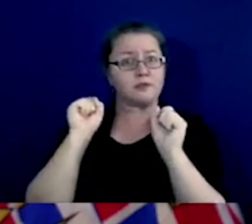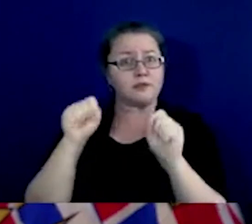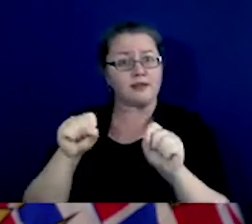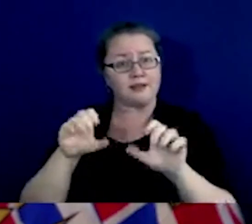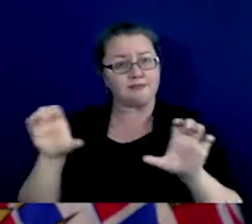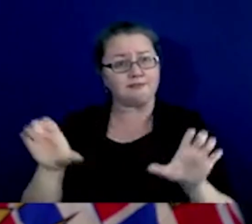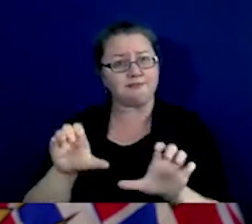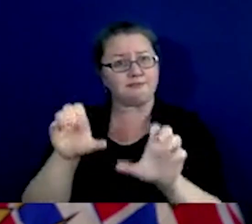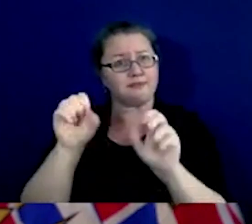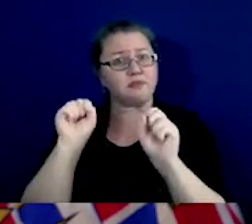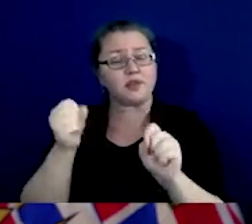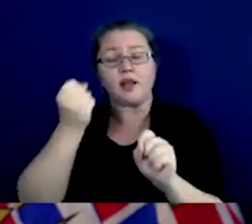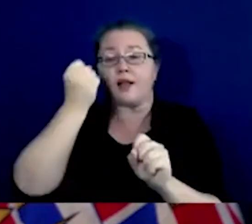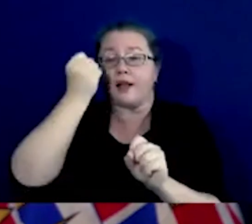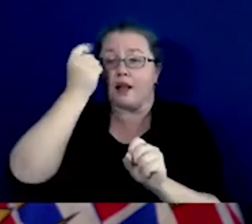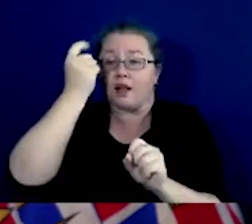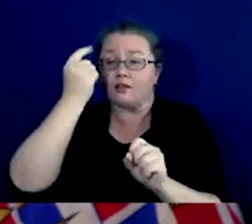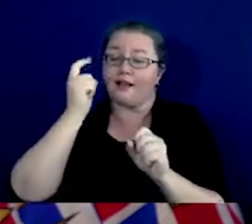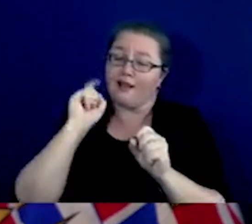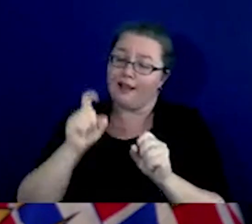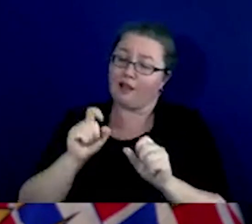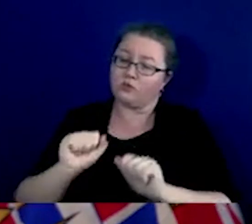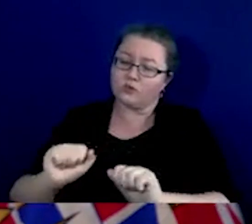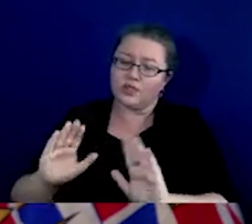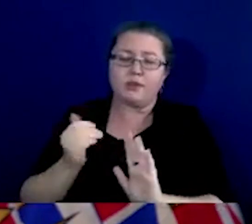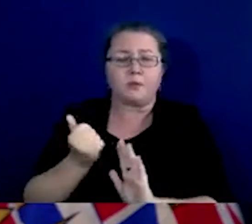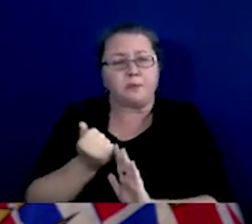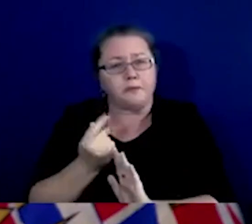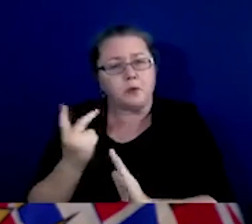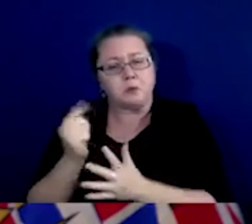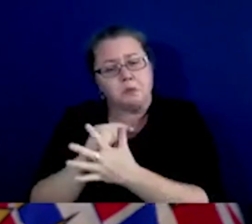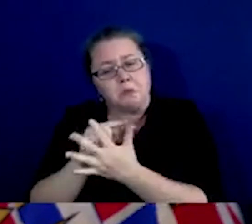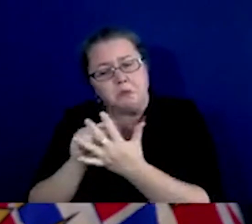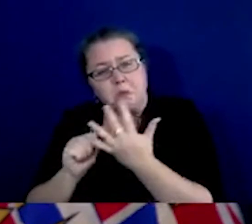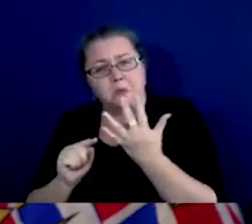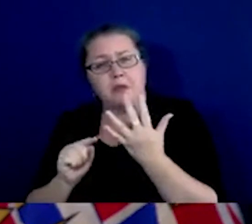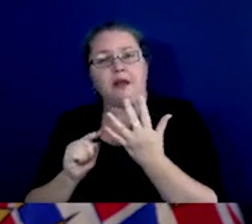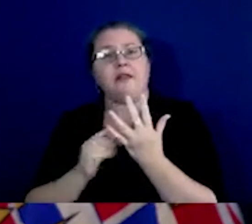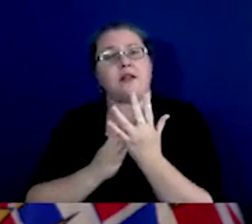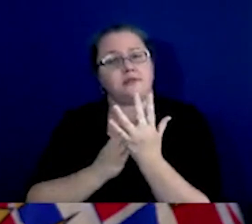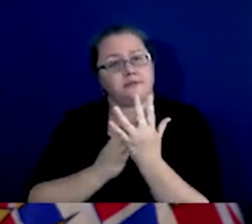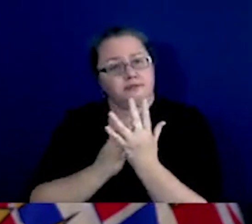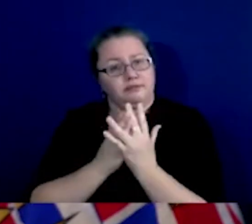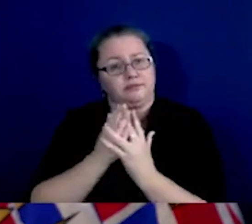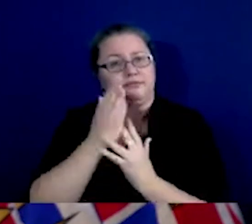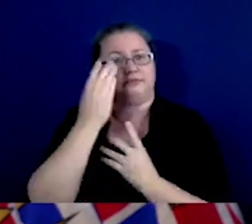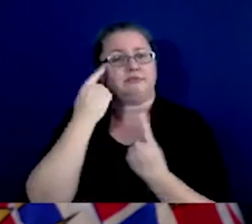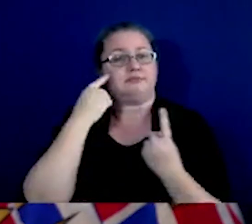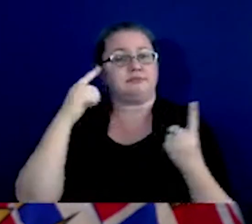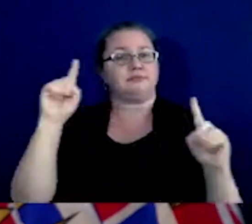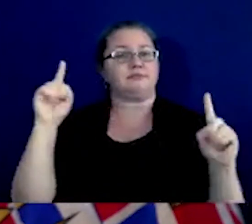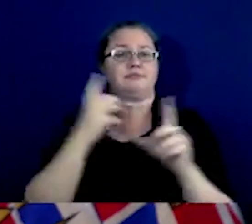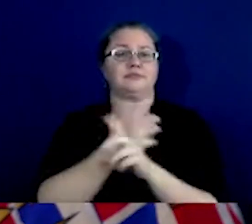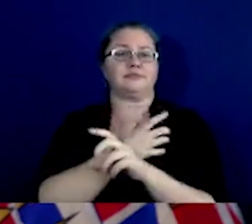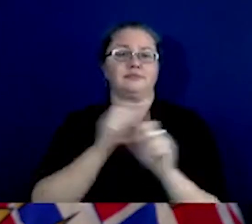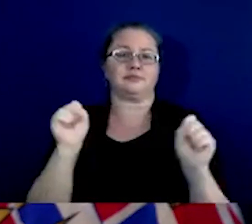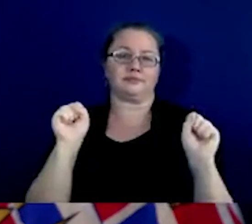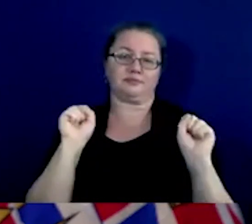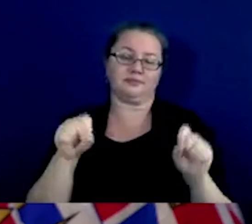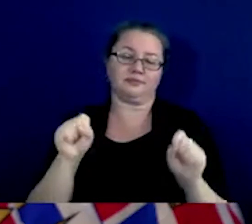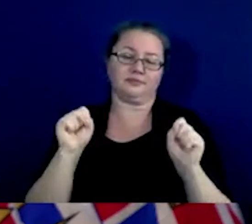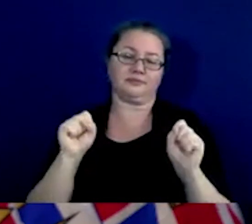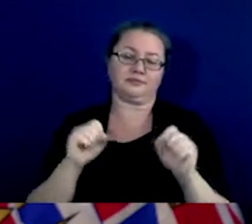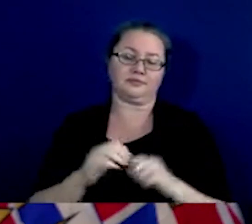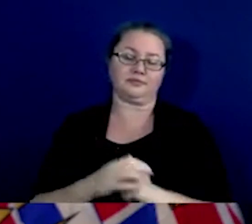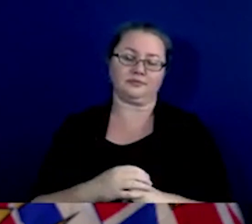help. And they're saying that we're not the sick people. We can go in, and I know you're waiting to get more staff in there, but they're saying we